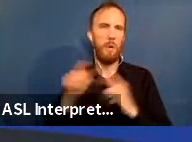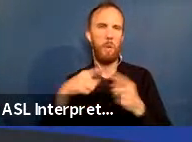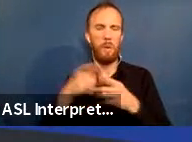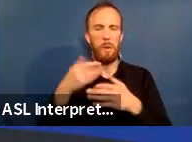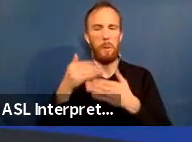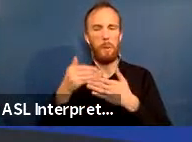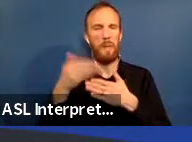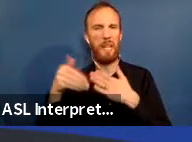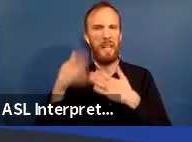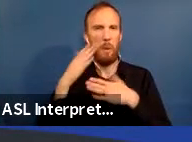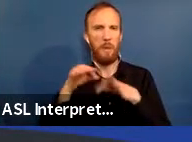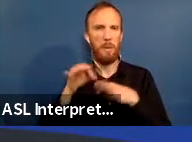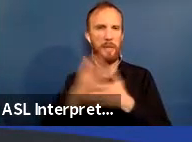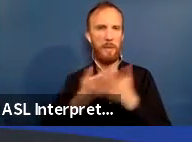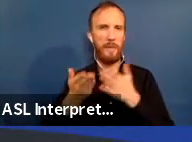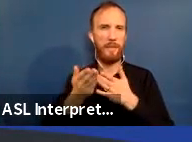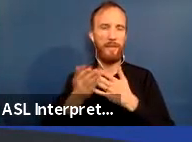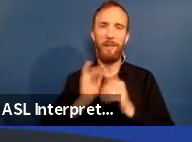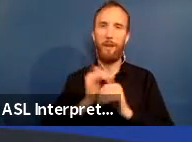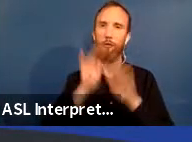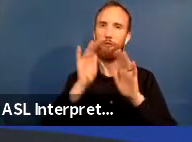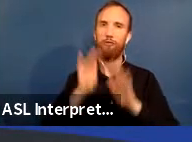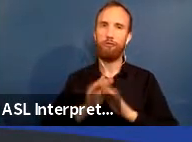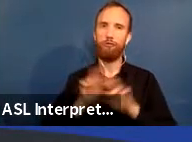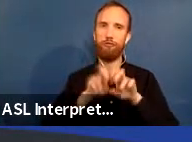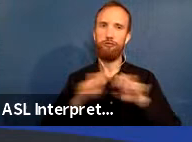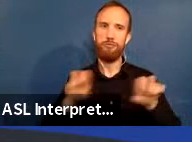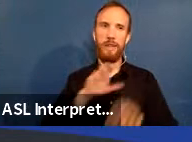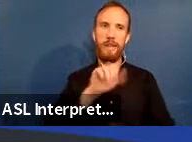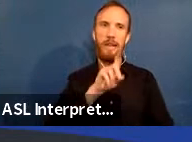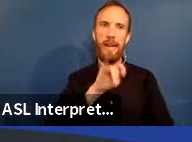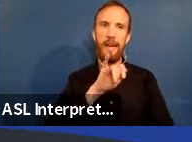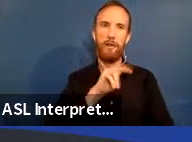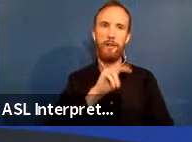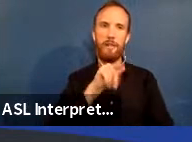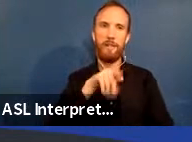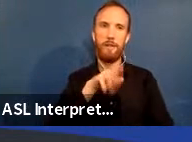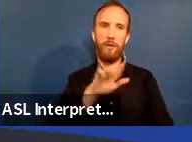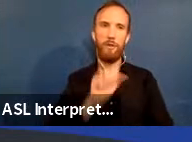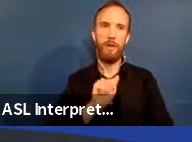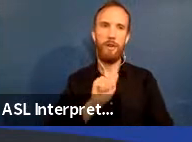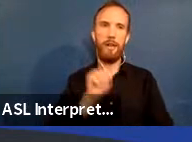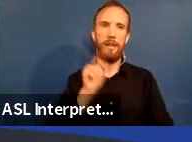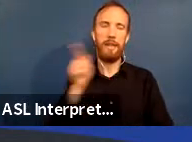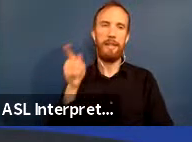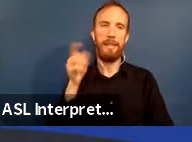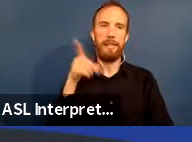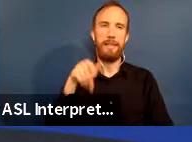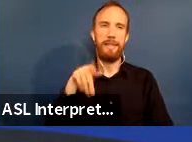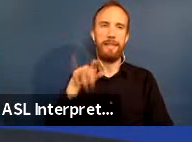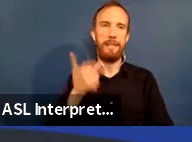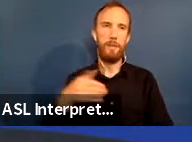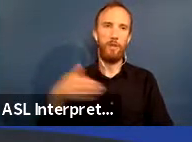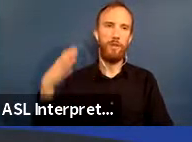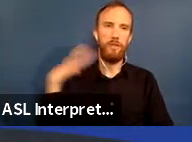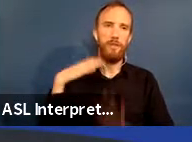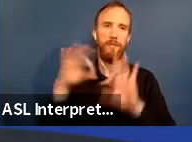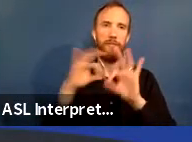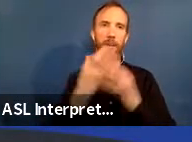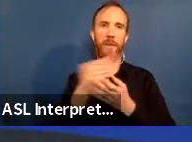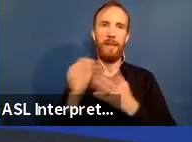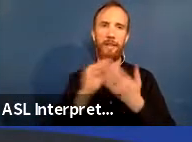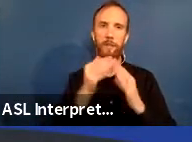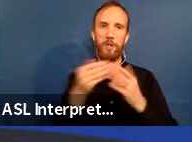you. So here's the all-star cast. Adrian Seguda, he's our Deputy Chief of Family and Community